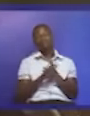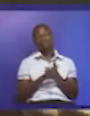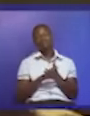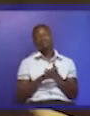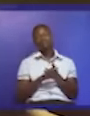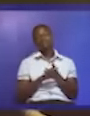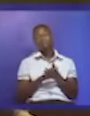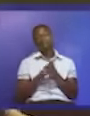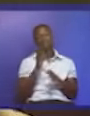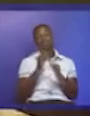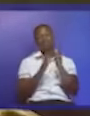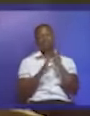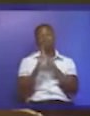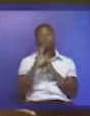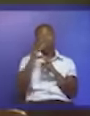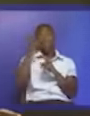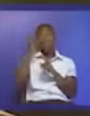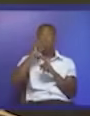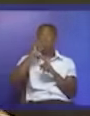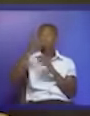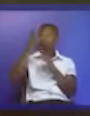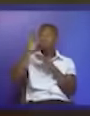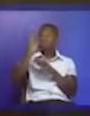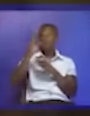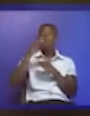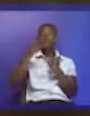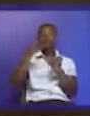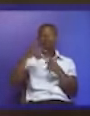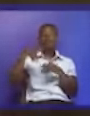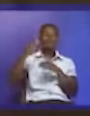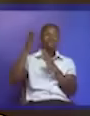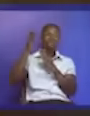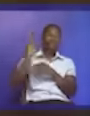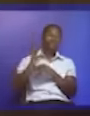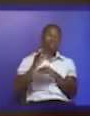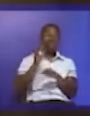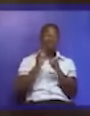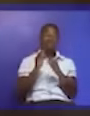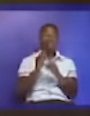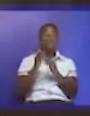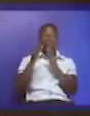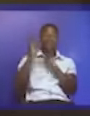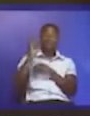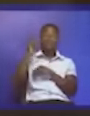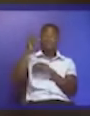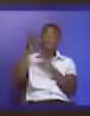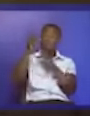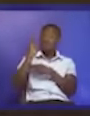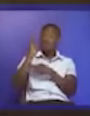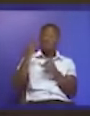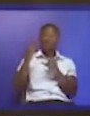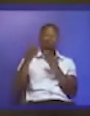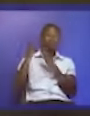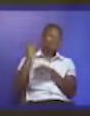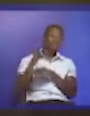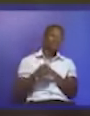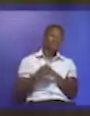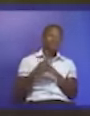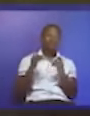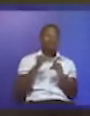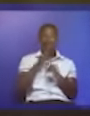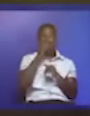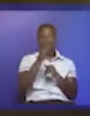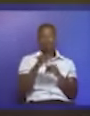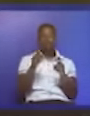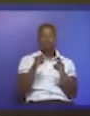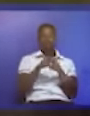If God be God, let Him be God. If Baal be God, let Him be God. But as surely as the Lord